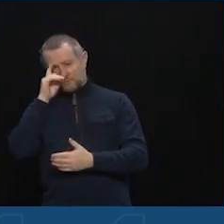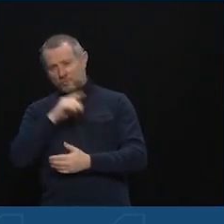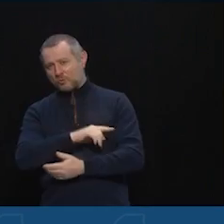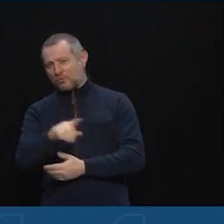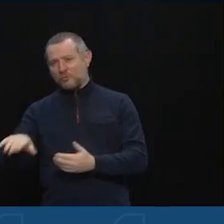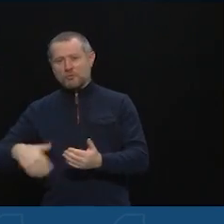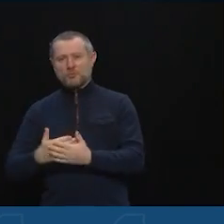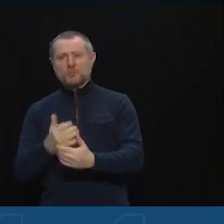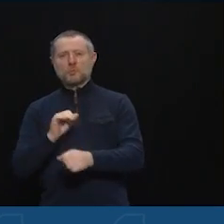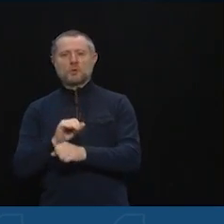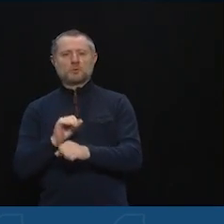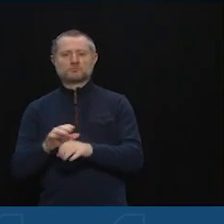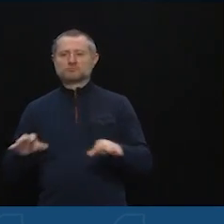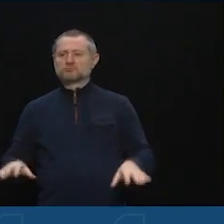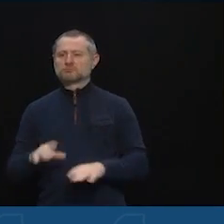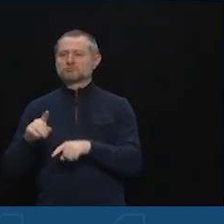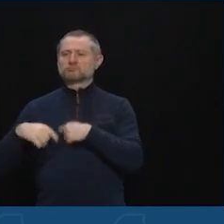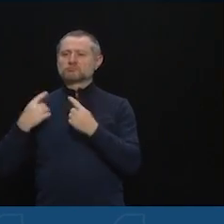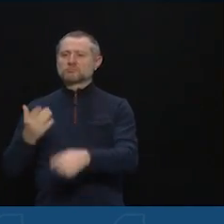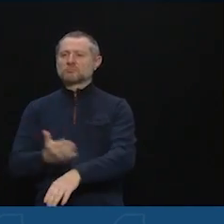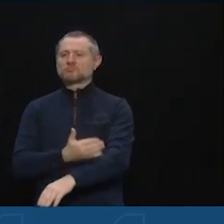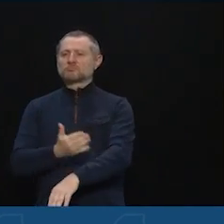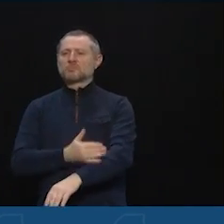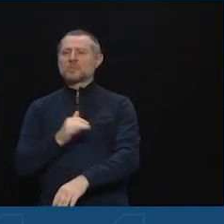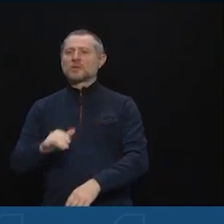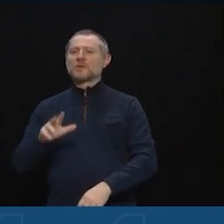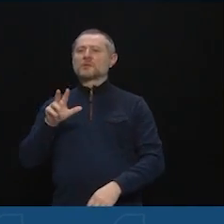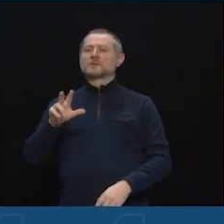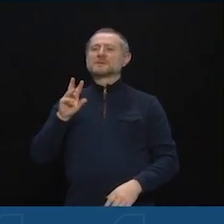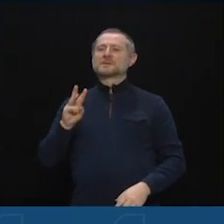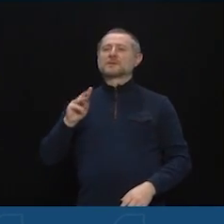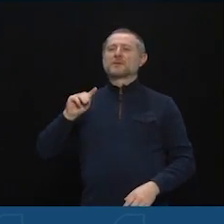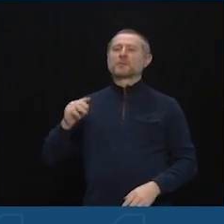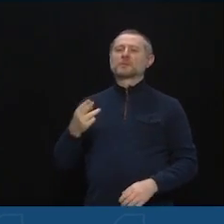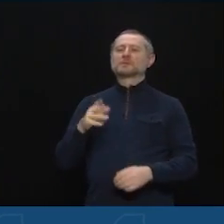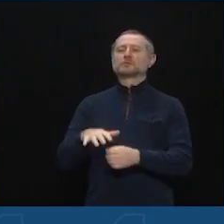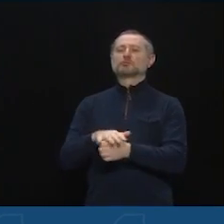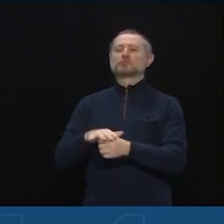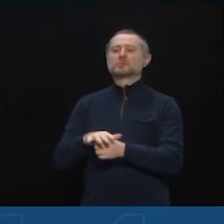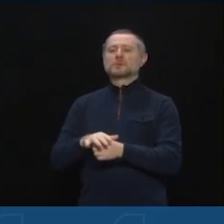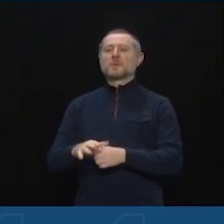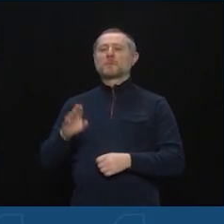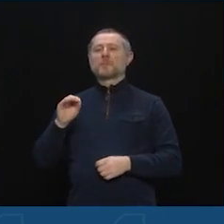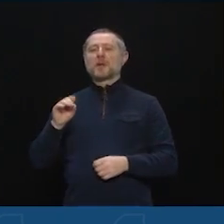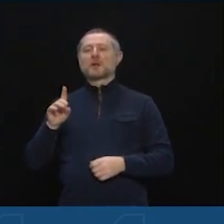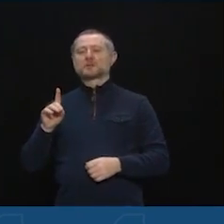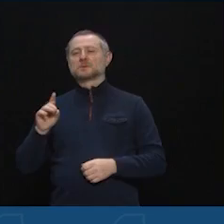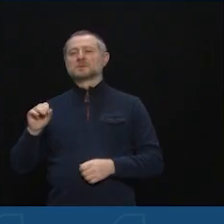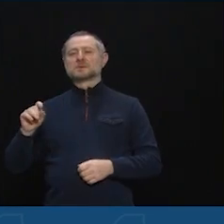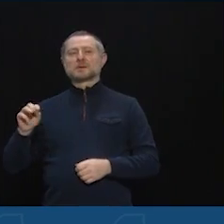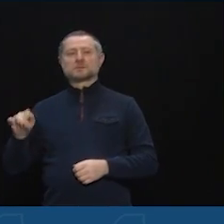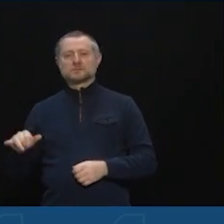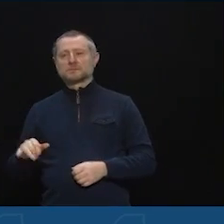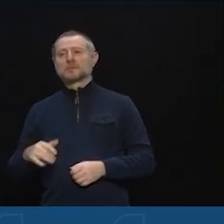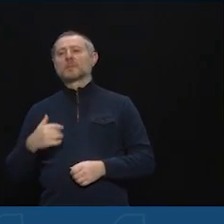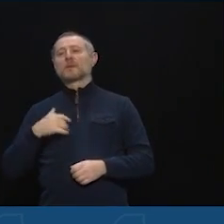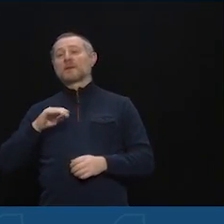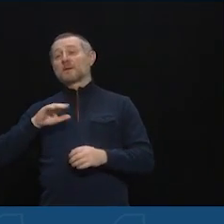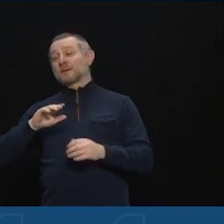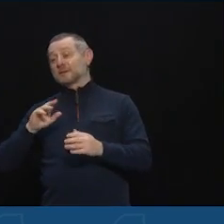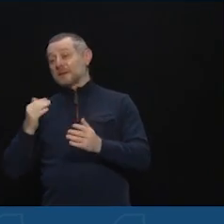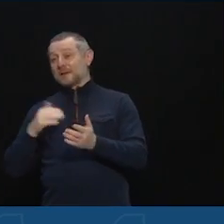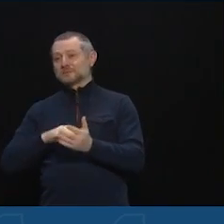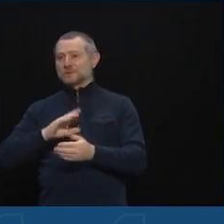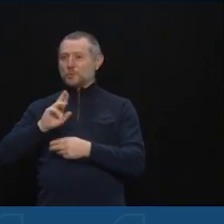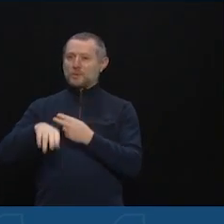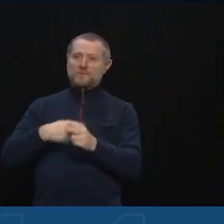doing to help rebuild the 36th district right here in Bed-Stuy, the center of the universe, and all of New York